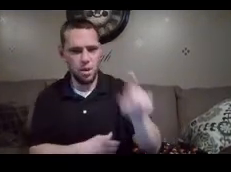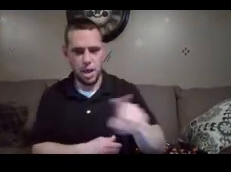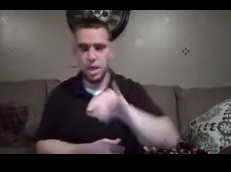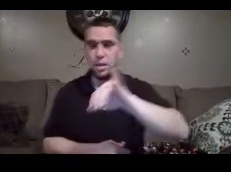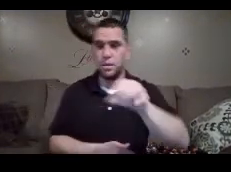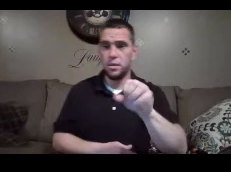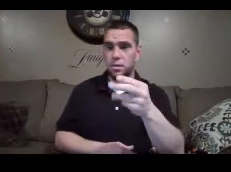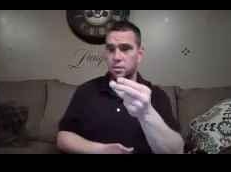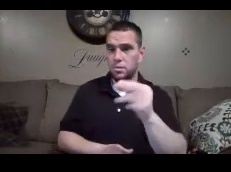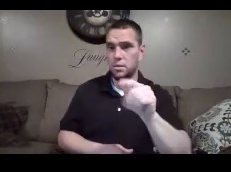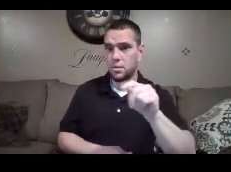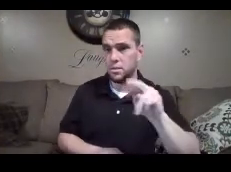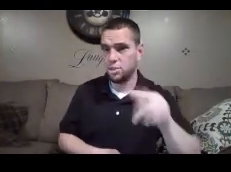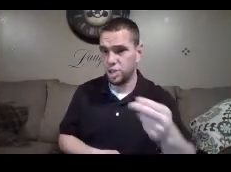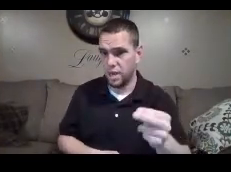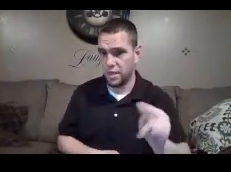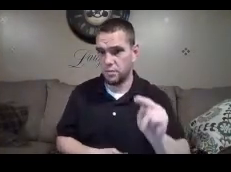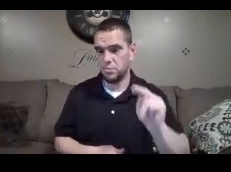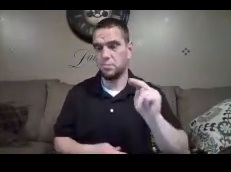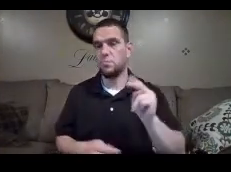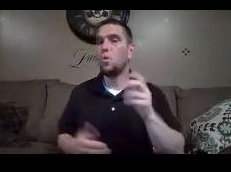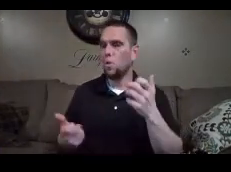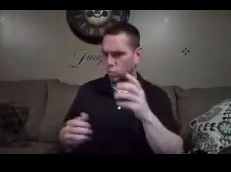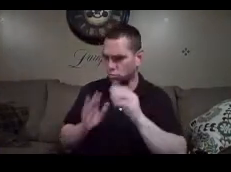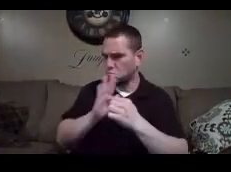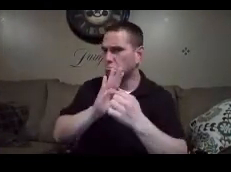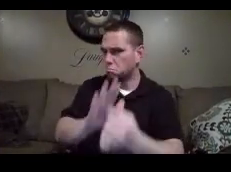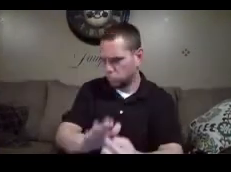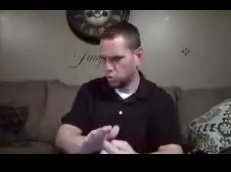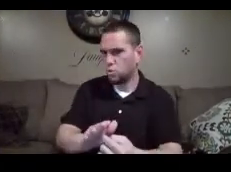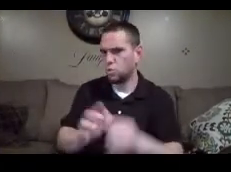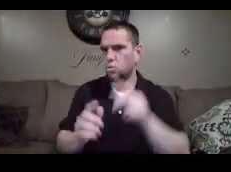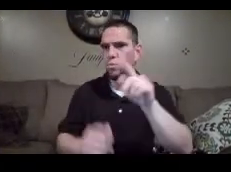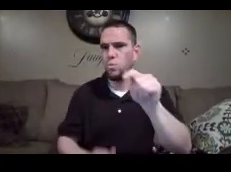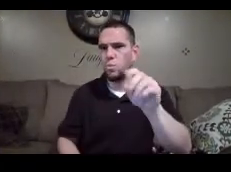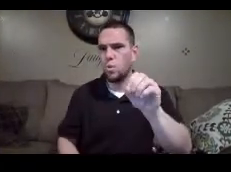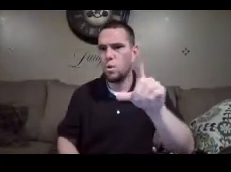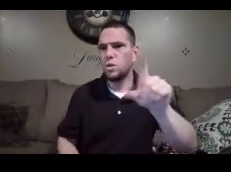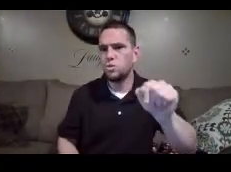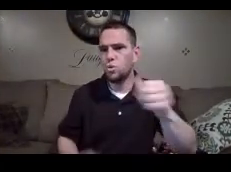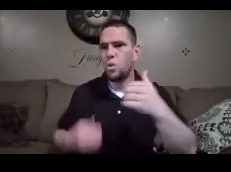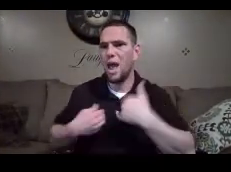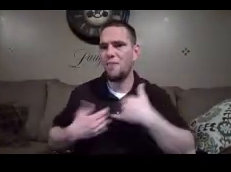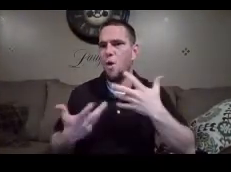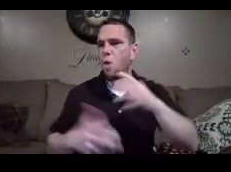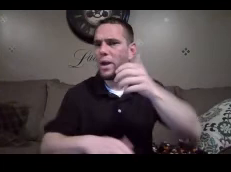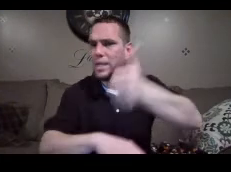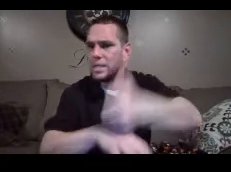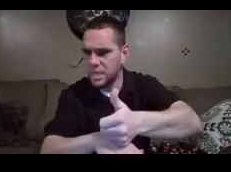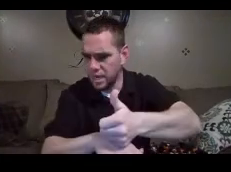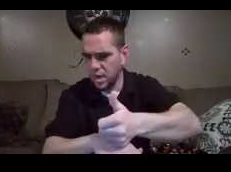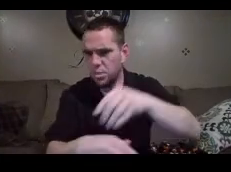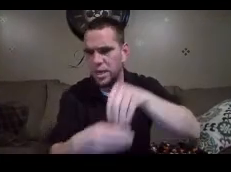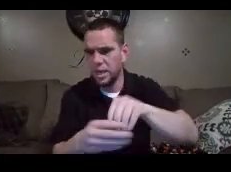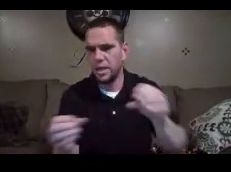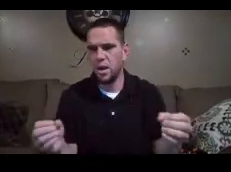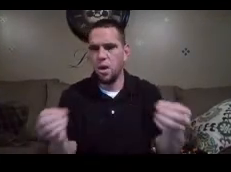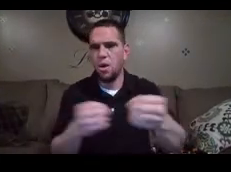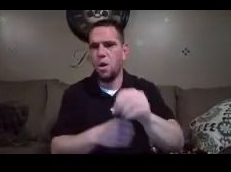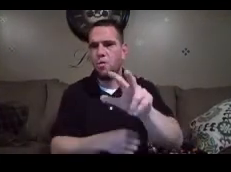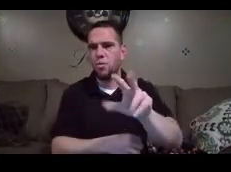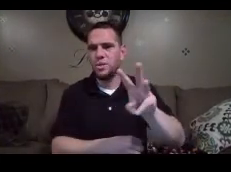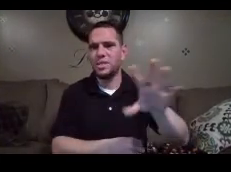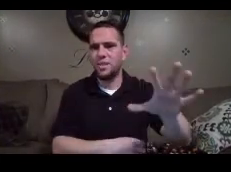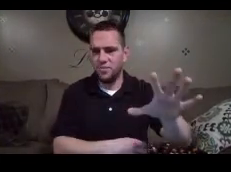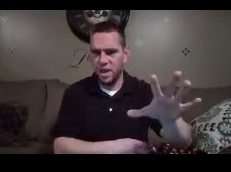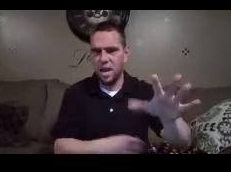couple tools that are embedded in Office 365 to test for accessibility. They have a great accessibility checker that has